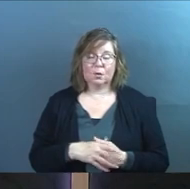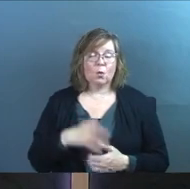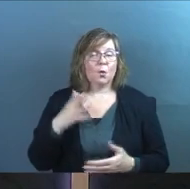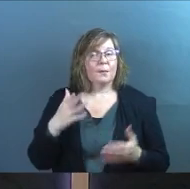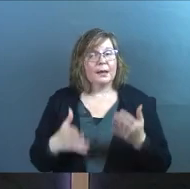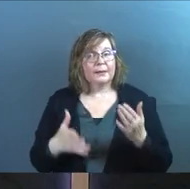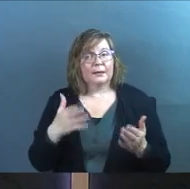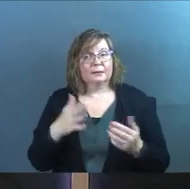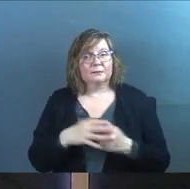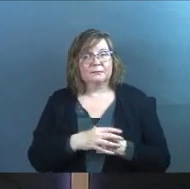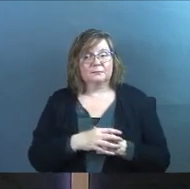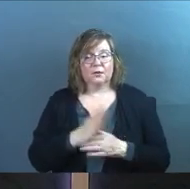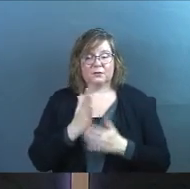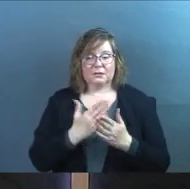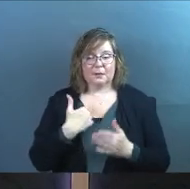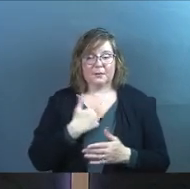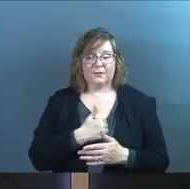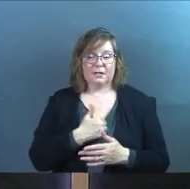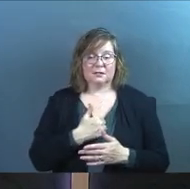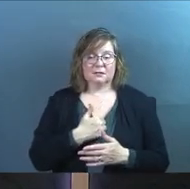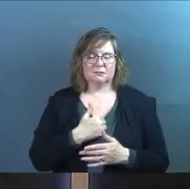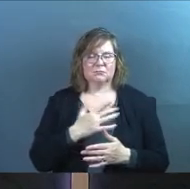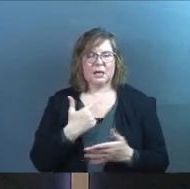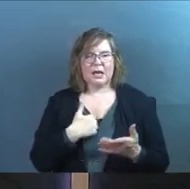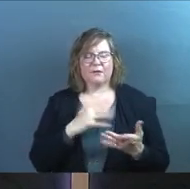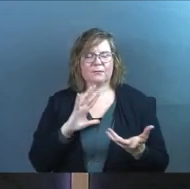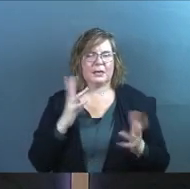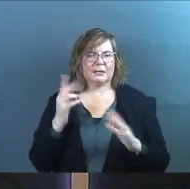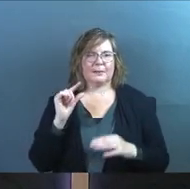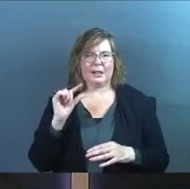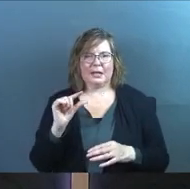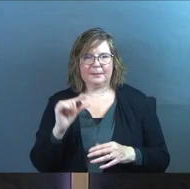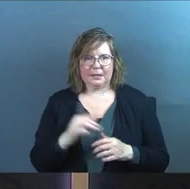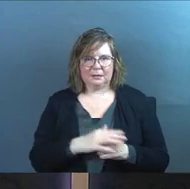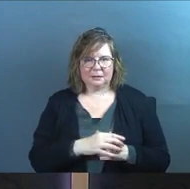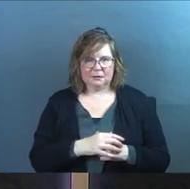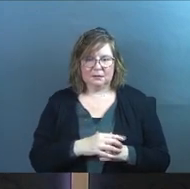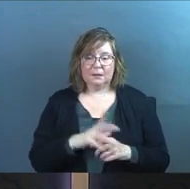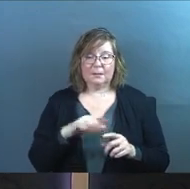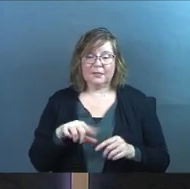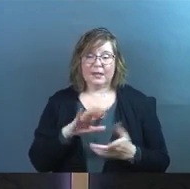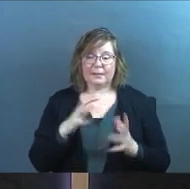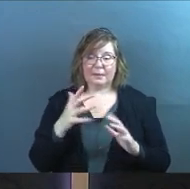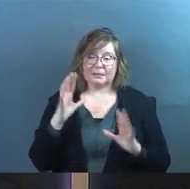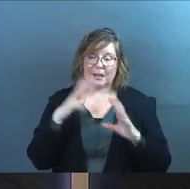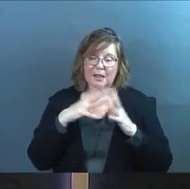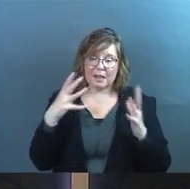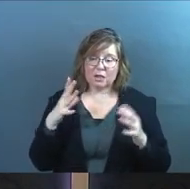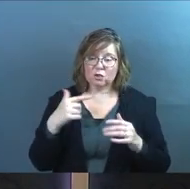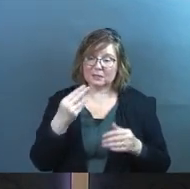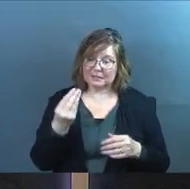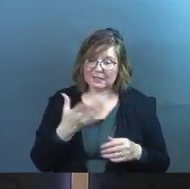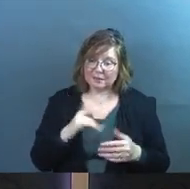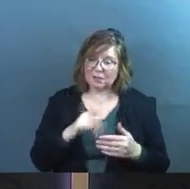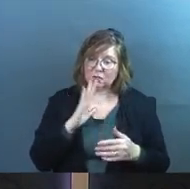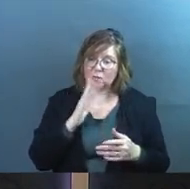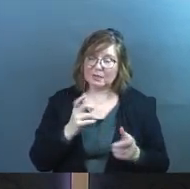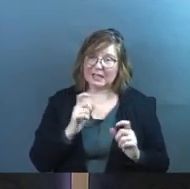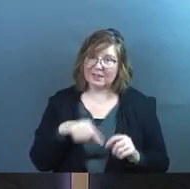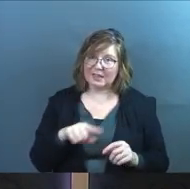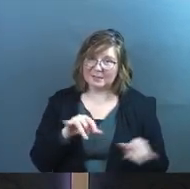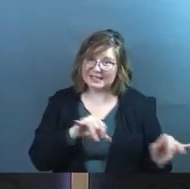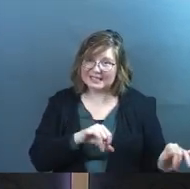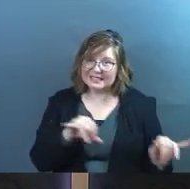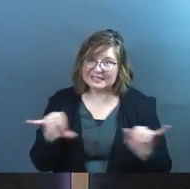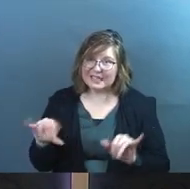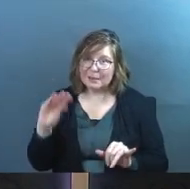Or maybe for some of us it's, hey, I may have messed up a little bit, but they've messed up a lot. And you're telling me that you're going to give them